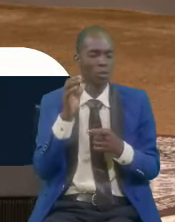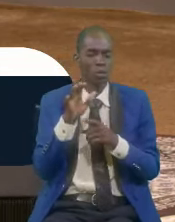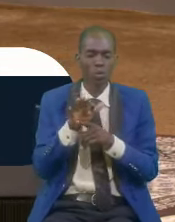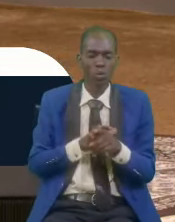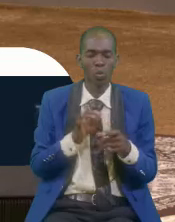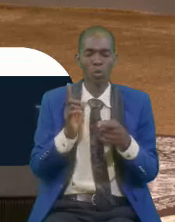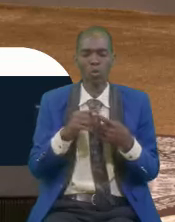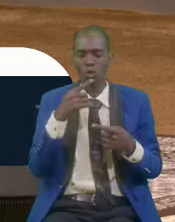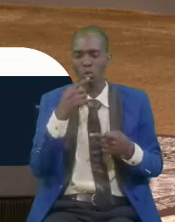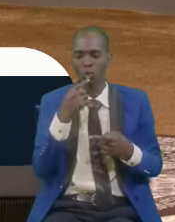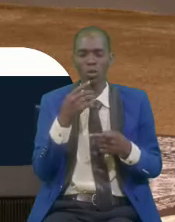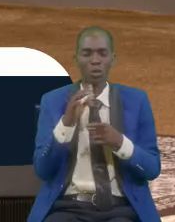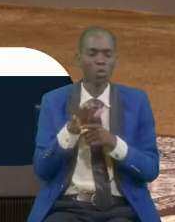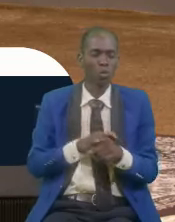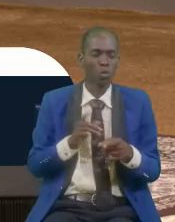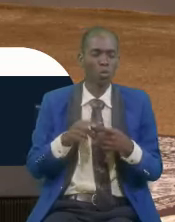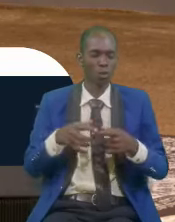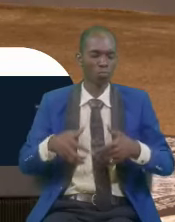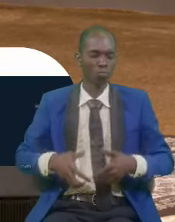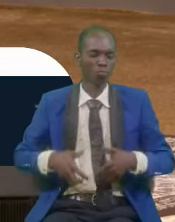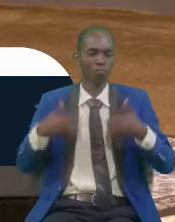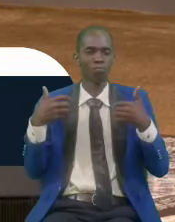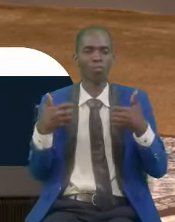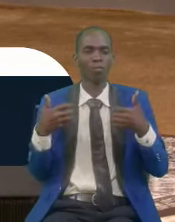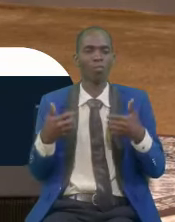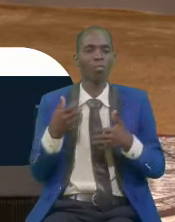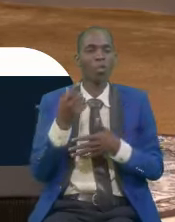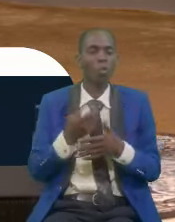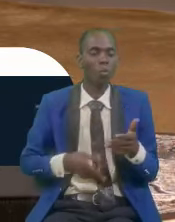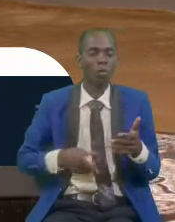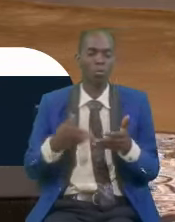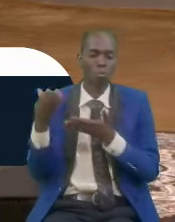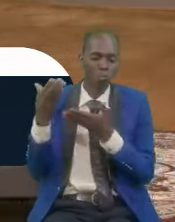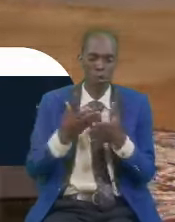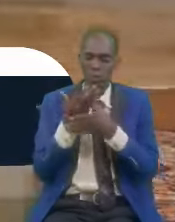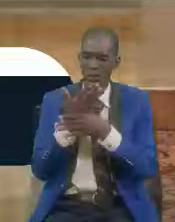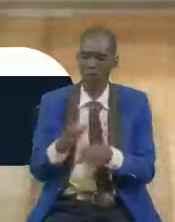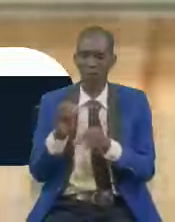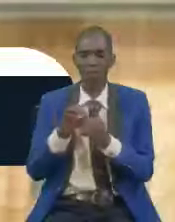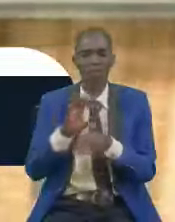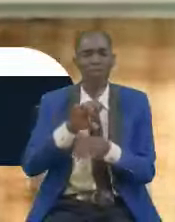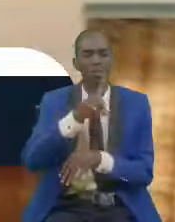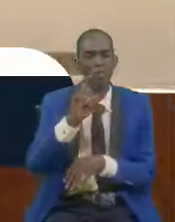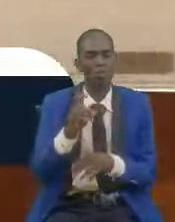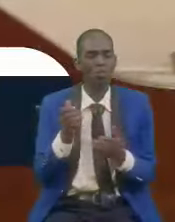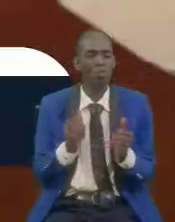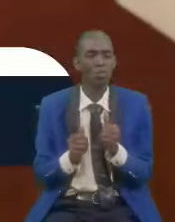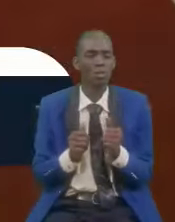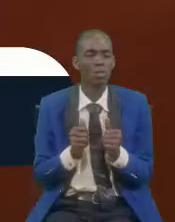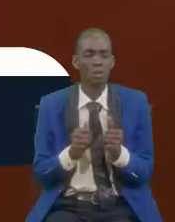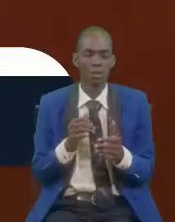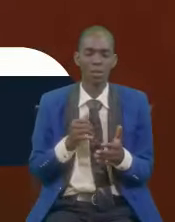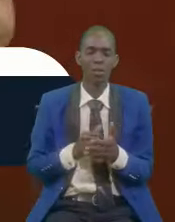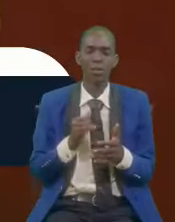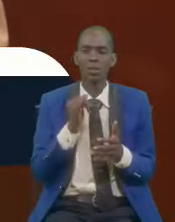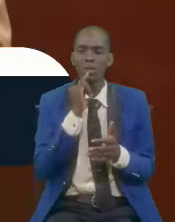speak, slow to wrath. What brings division in the church? Being swift to